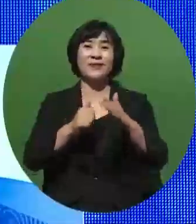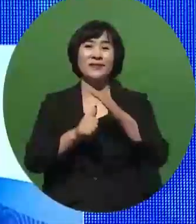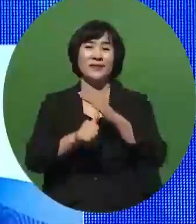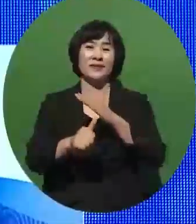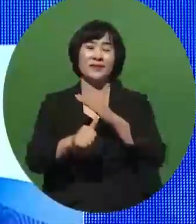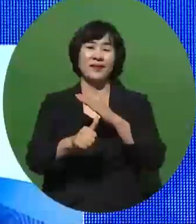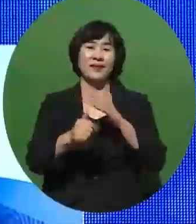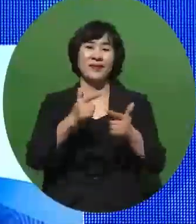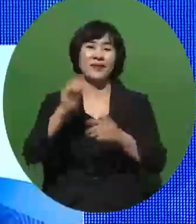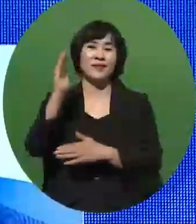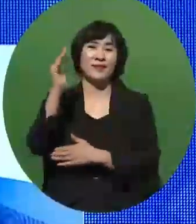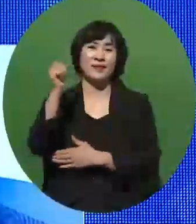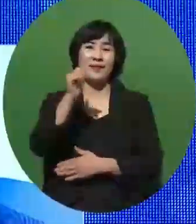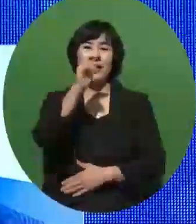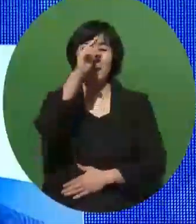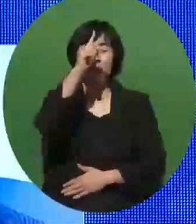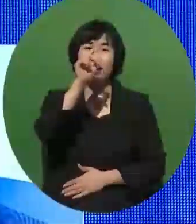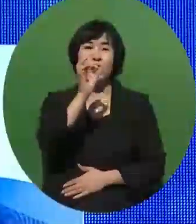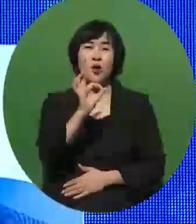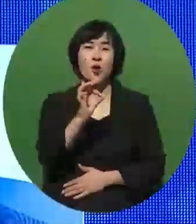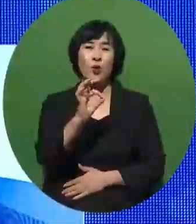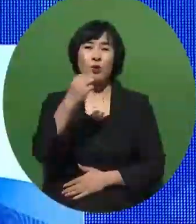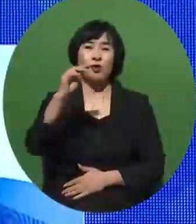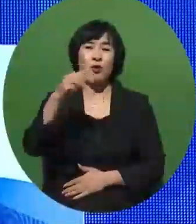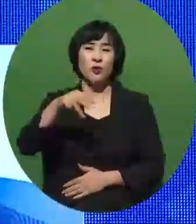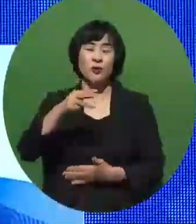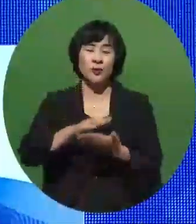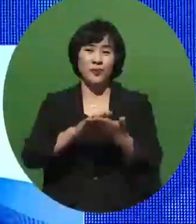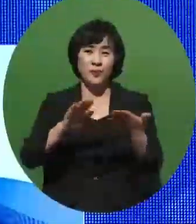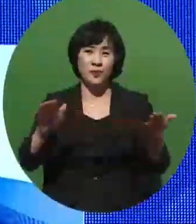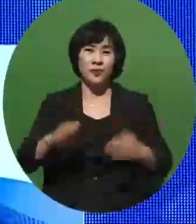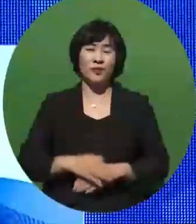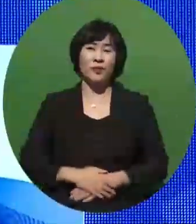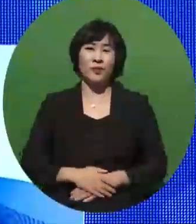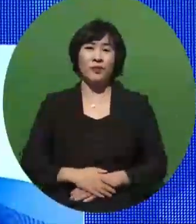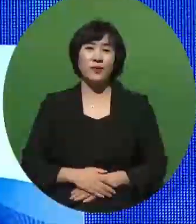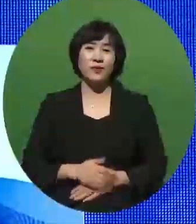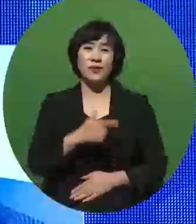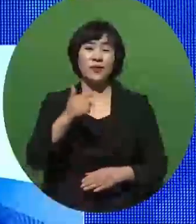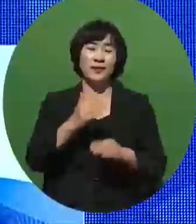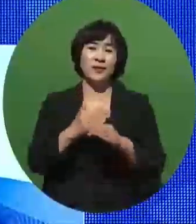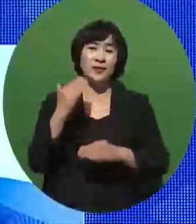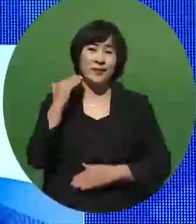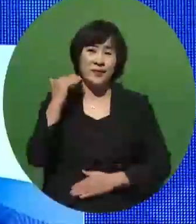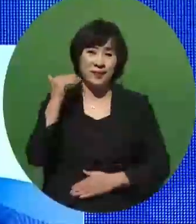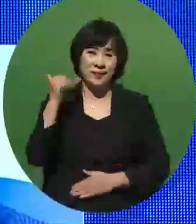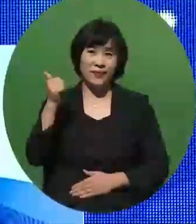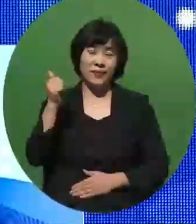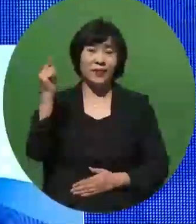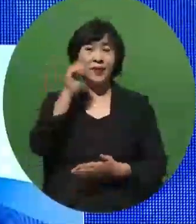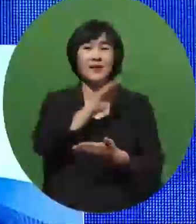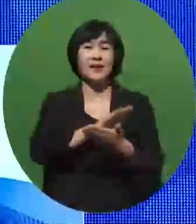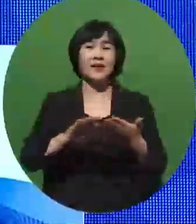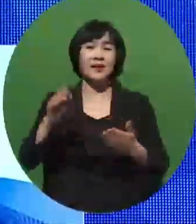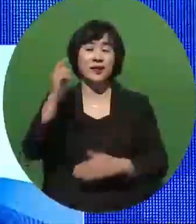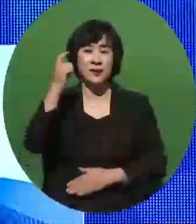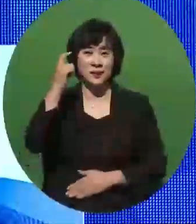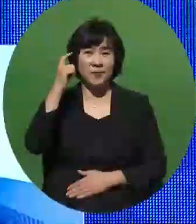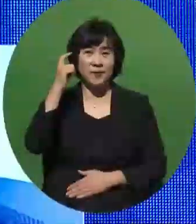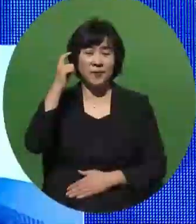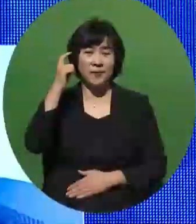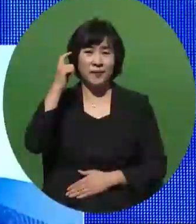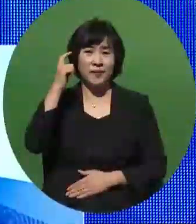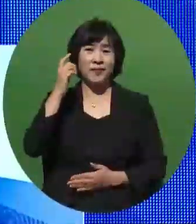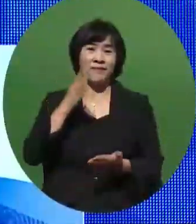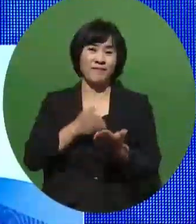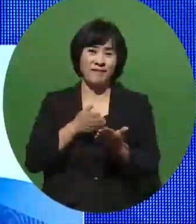Welcome to Mokpo City, which is a place where Mr. Kim Dae-jung has been born. First,